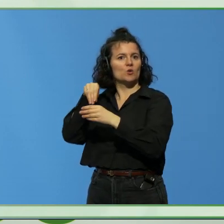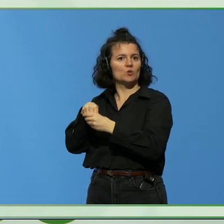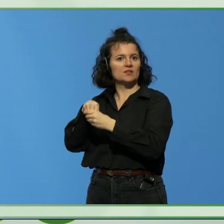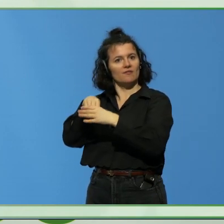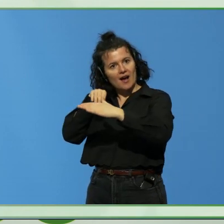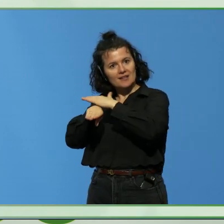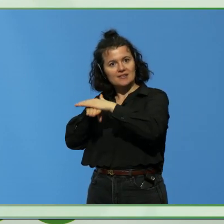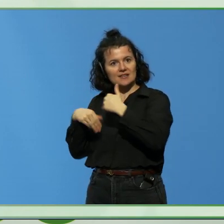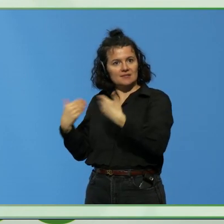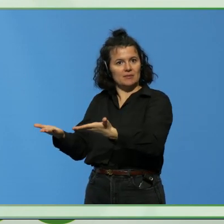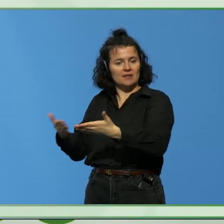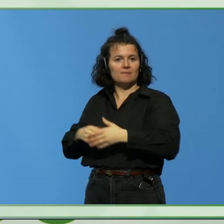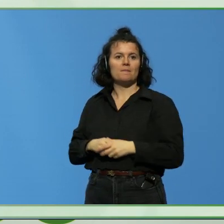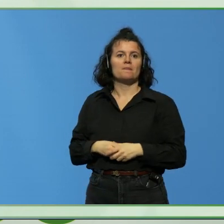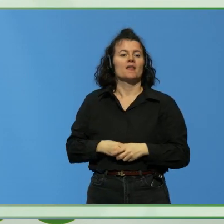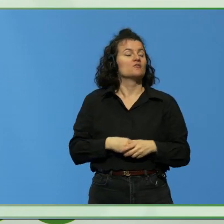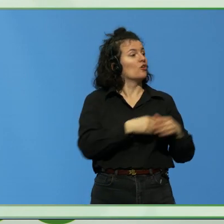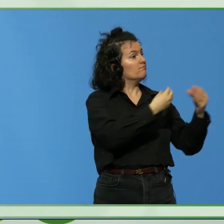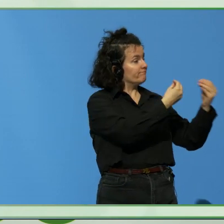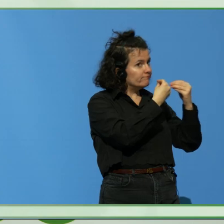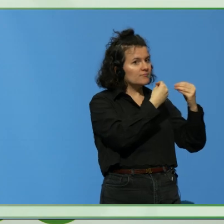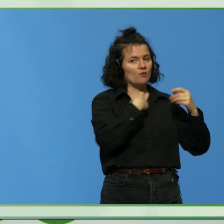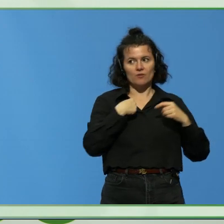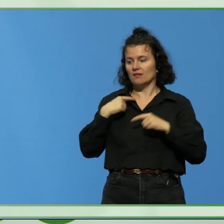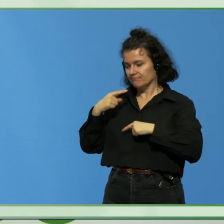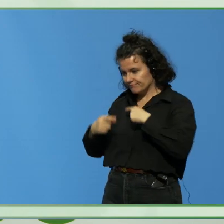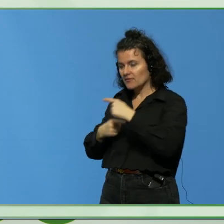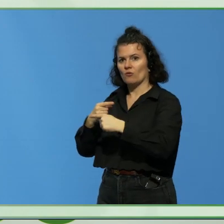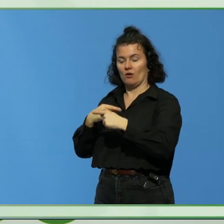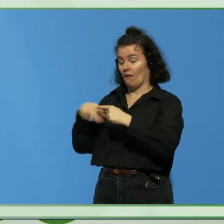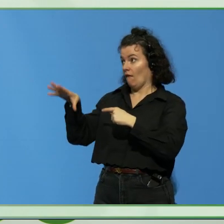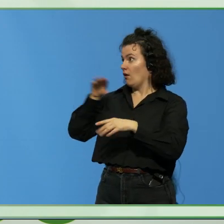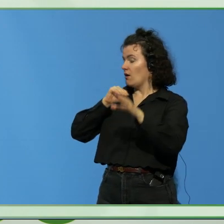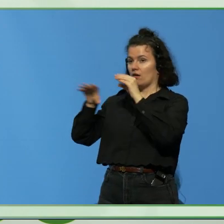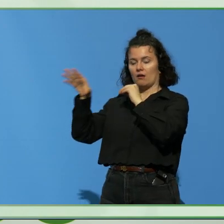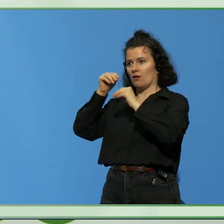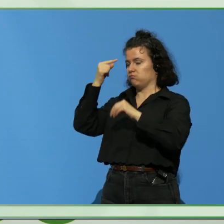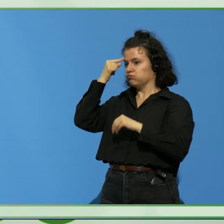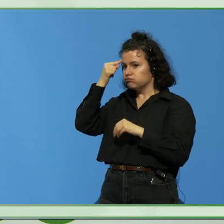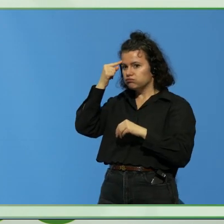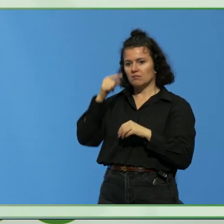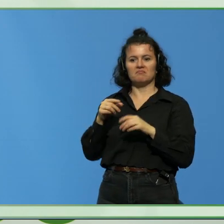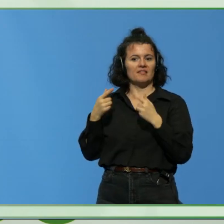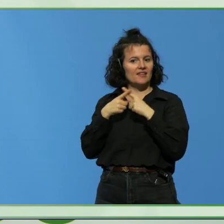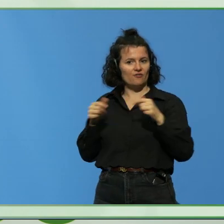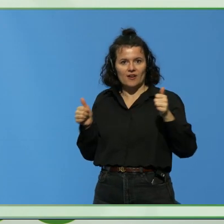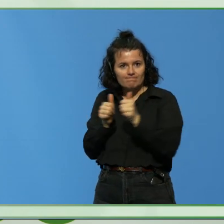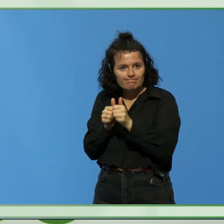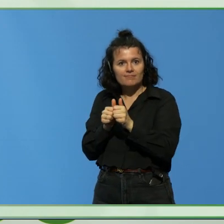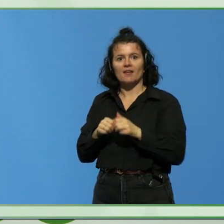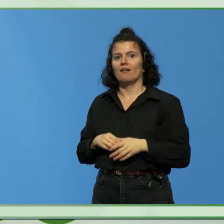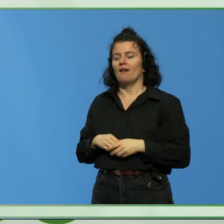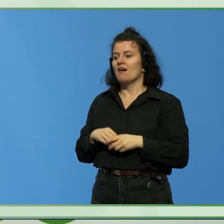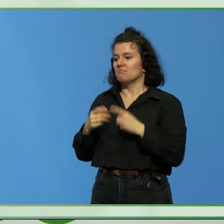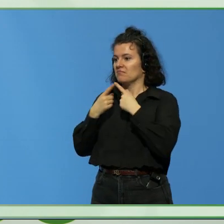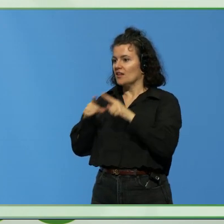were learning so much, and we had to also engage the coaches and other ESOs in the world and